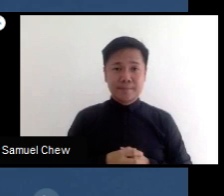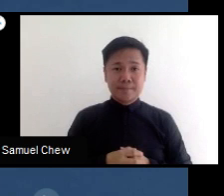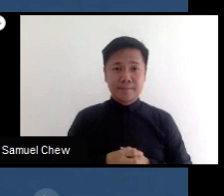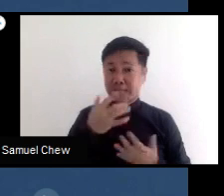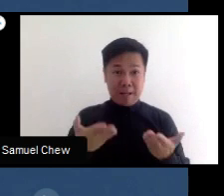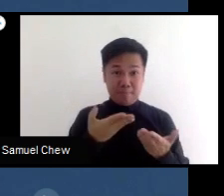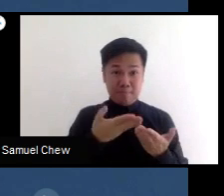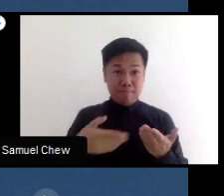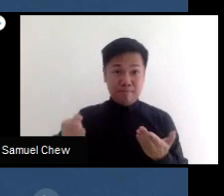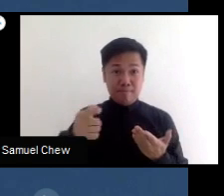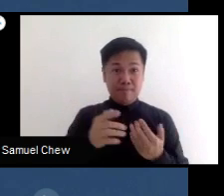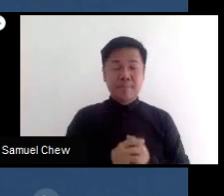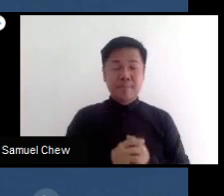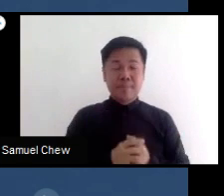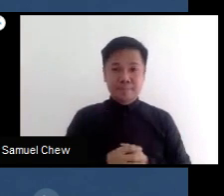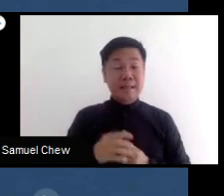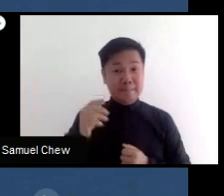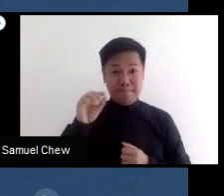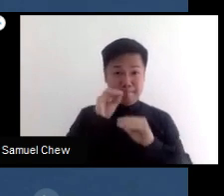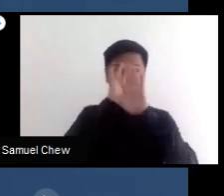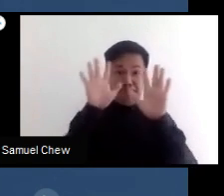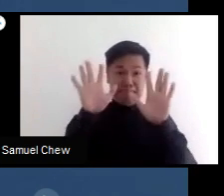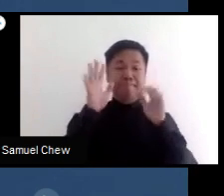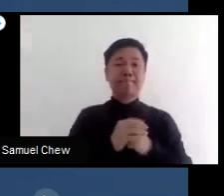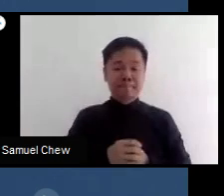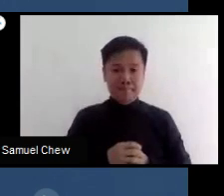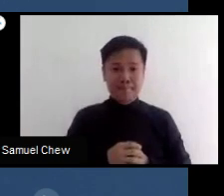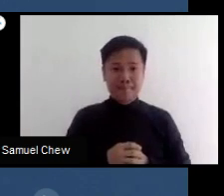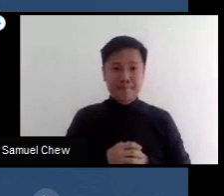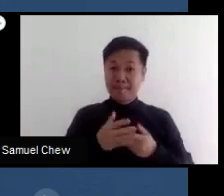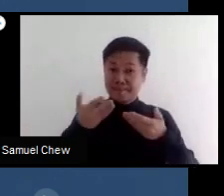is clarified. So may I now